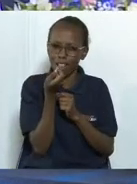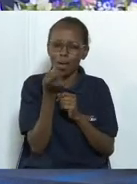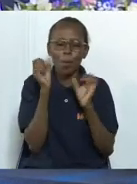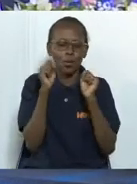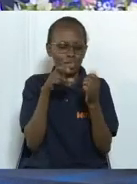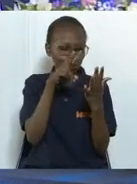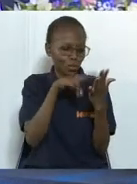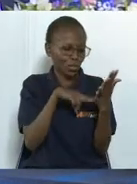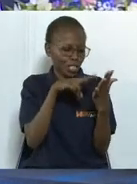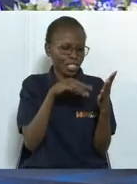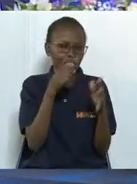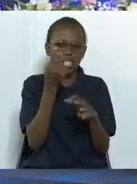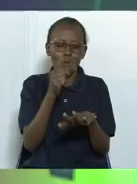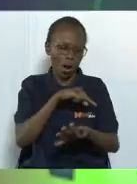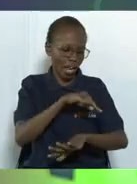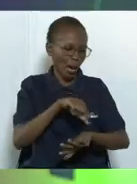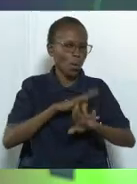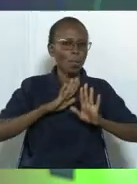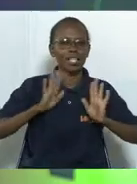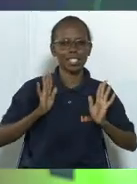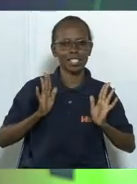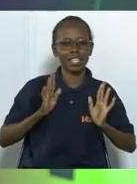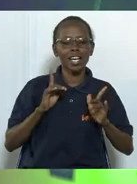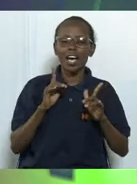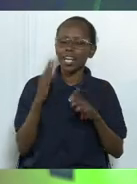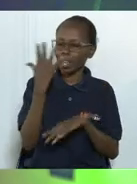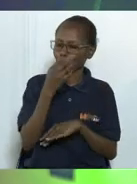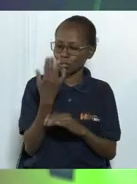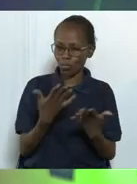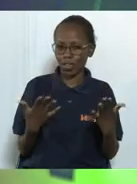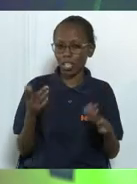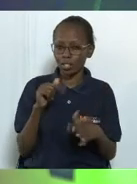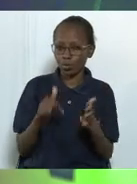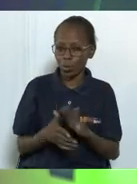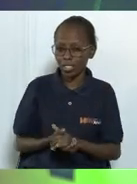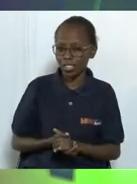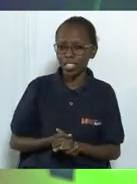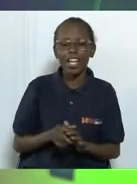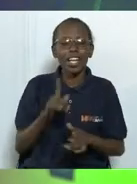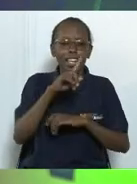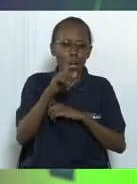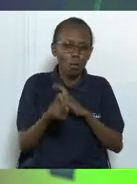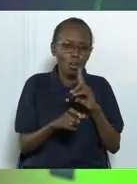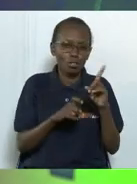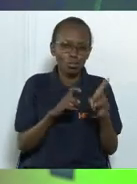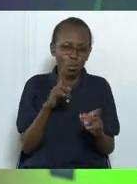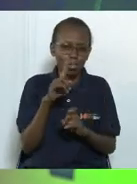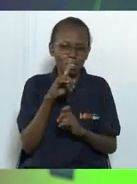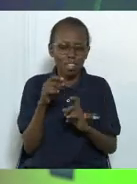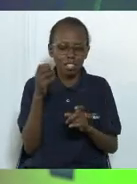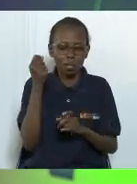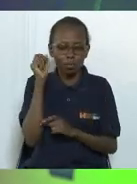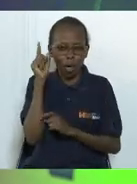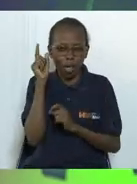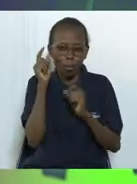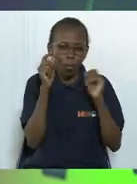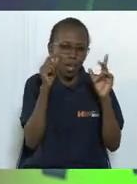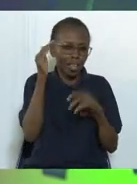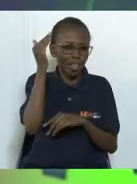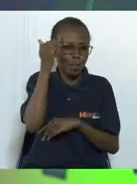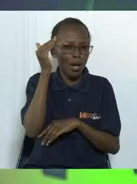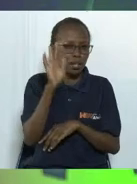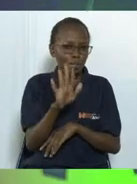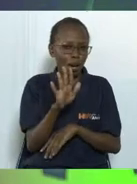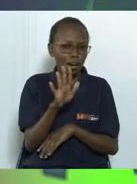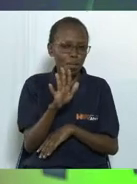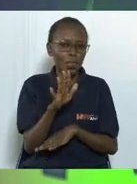read it in 1 hour maximum. And the beautiful thing is, those questions that develop in your mind as you study